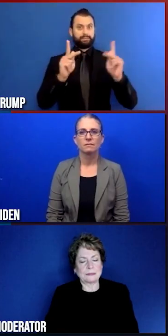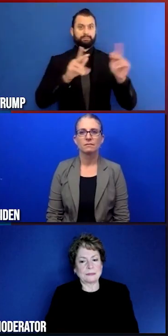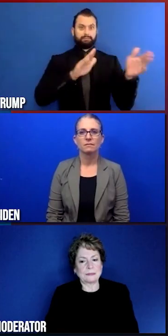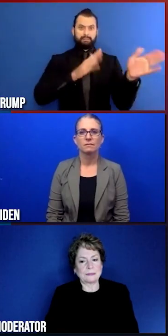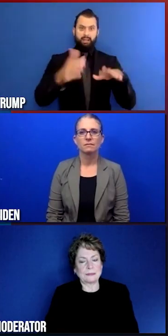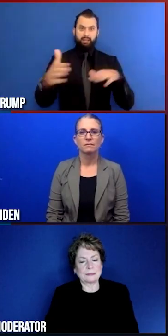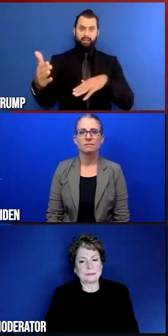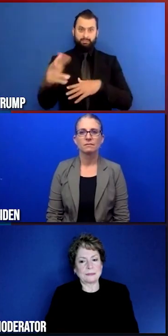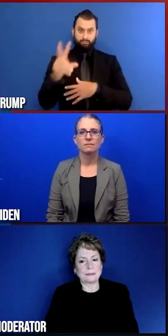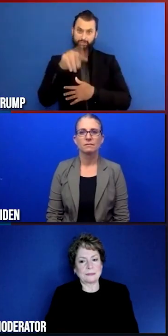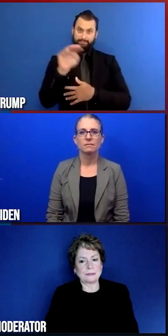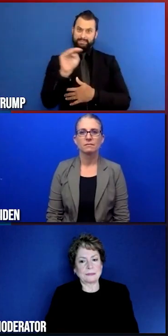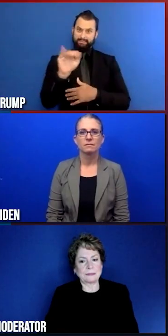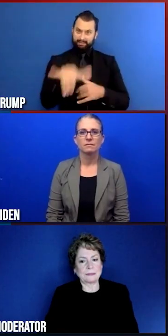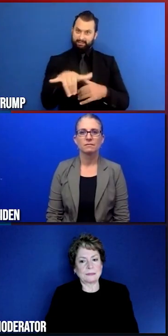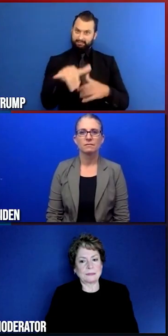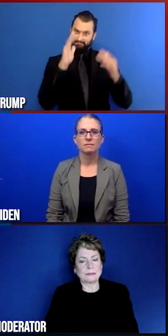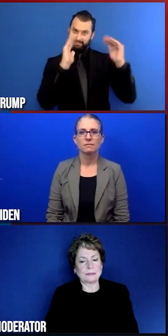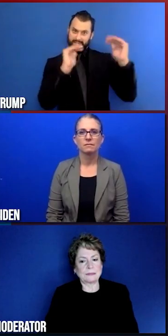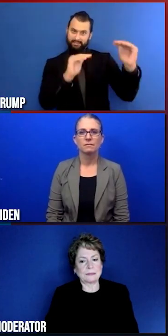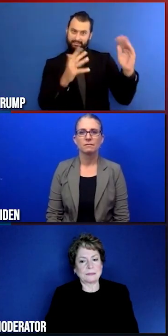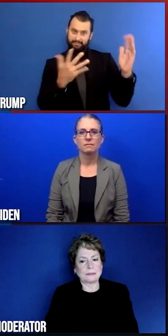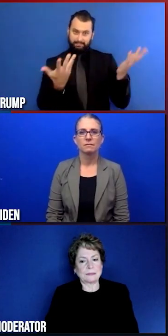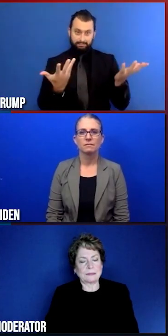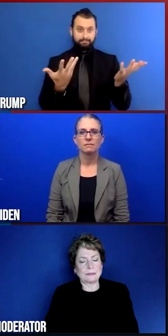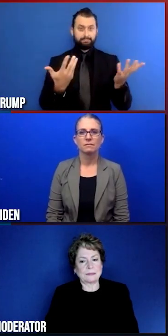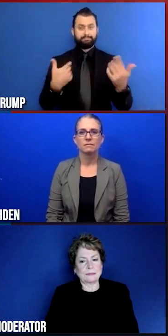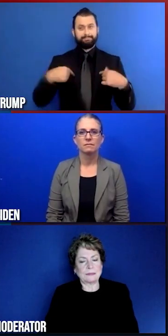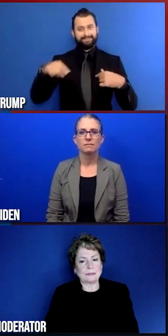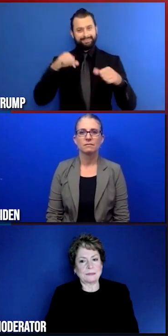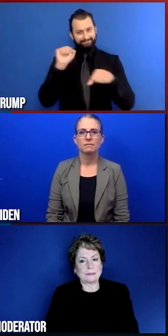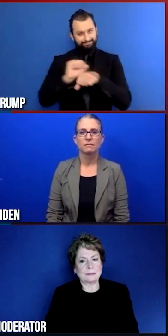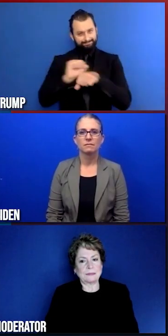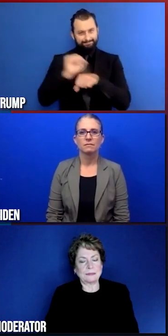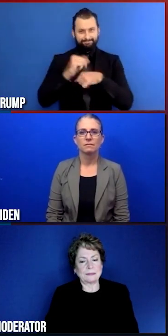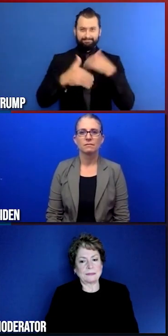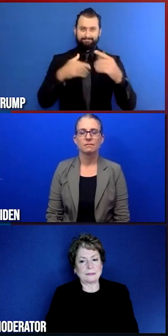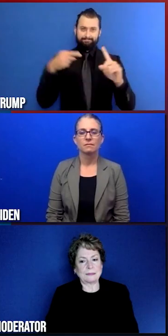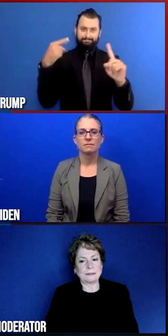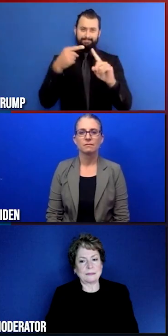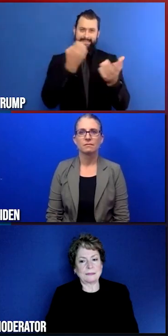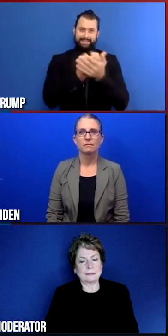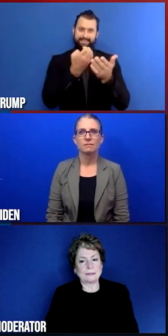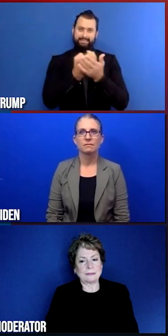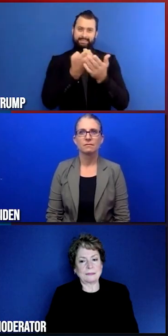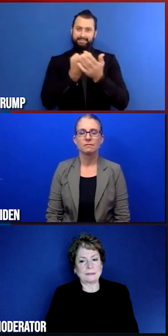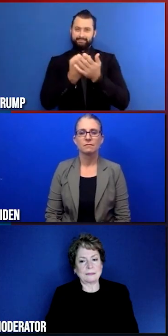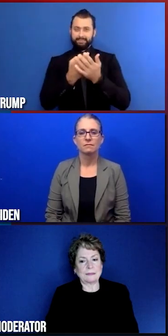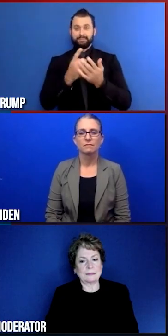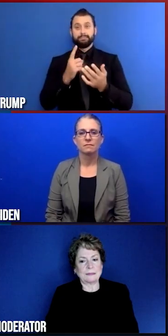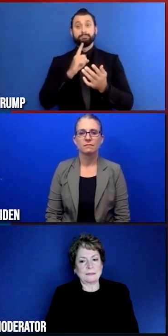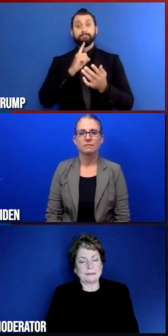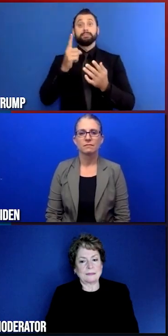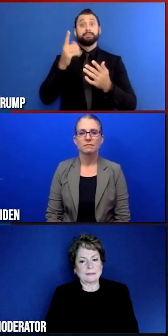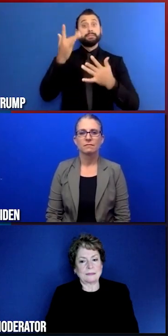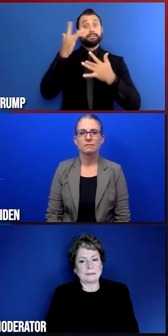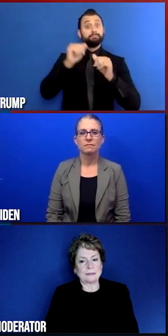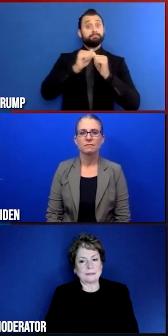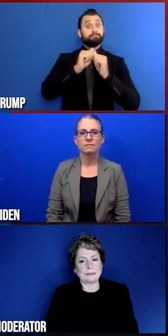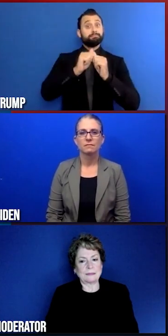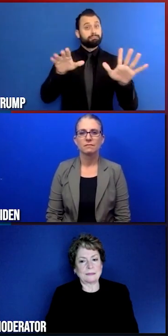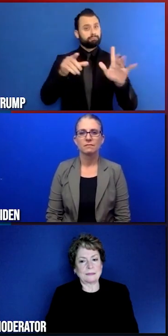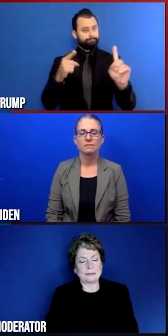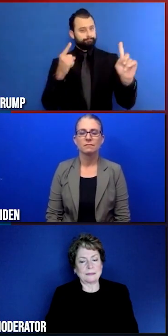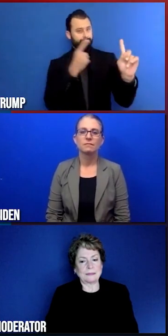China. It's a worldwide pandemic. It's all over the world. You see the spikes in Europe and many other places right now. If